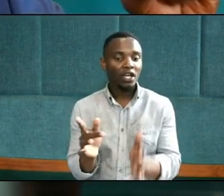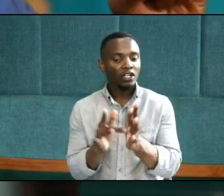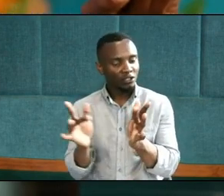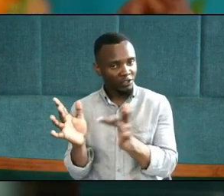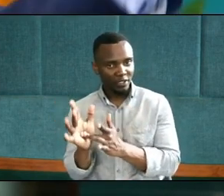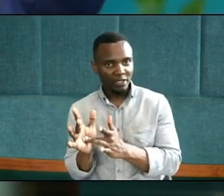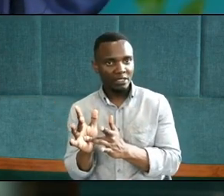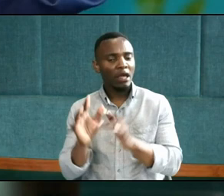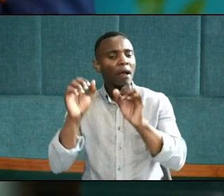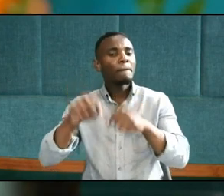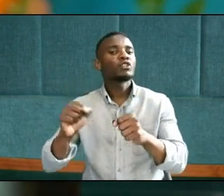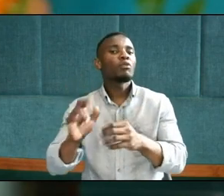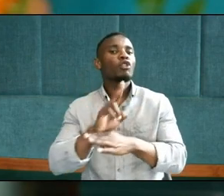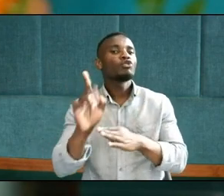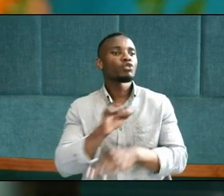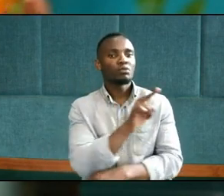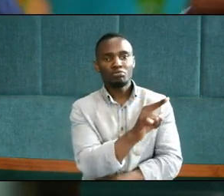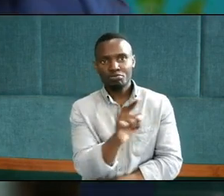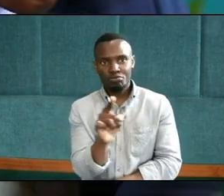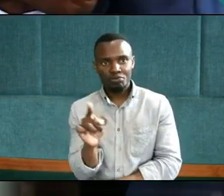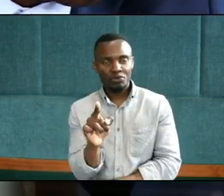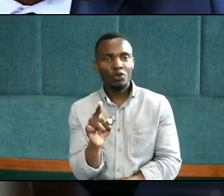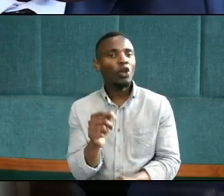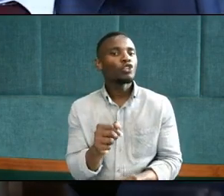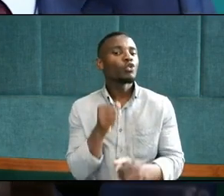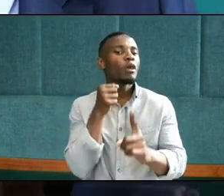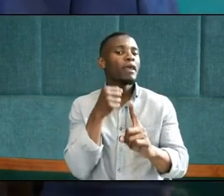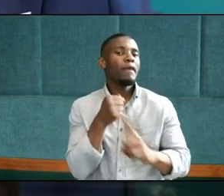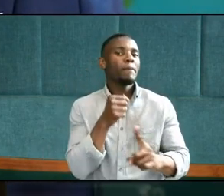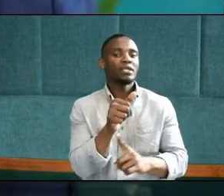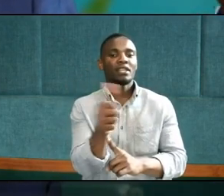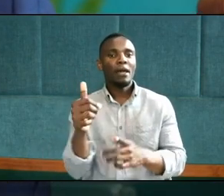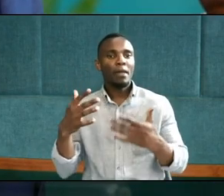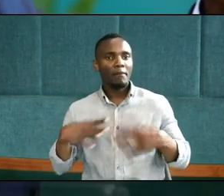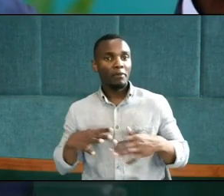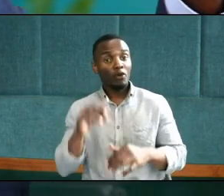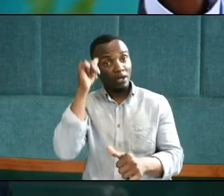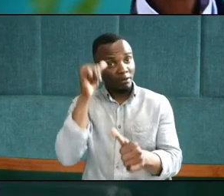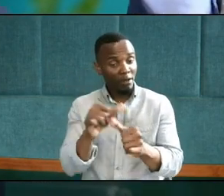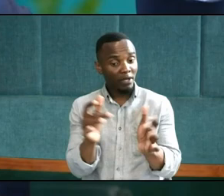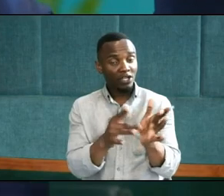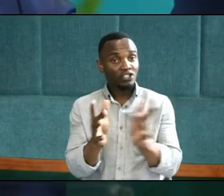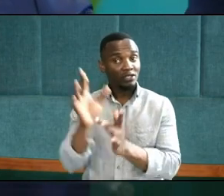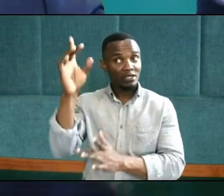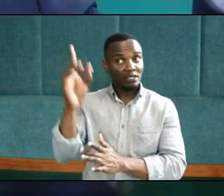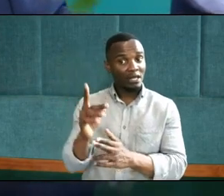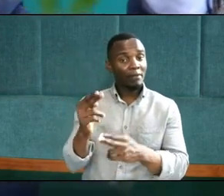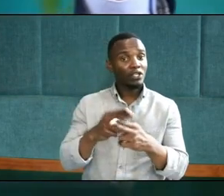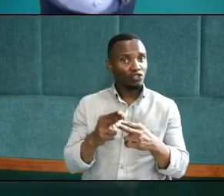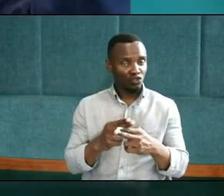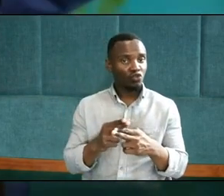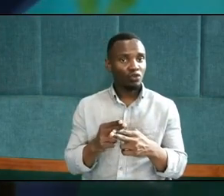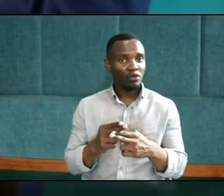Jesus can use you to impact other people. Remember, Jesus is coming soon. What was the theme for